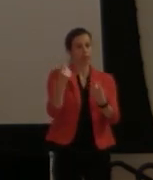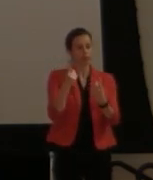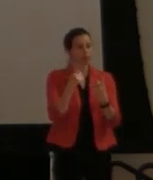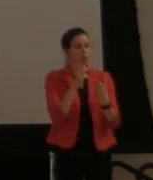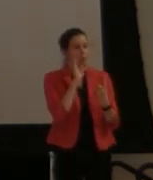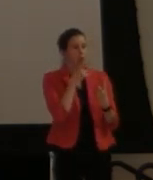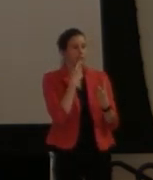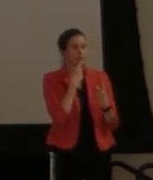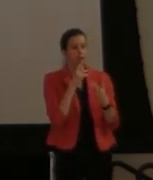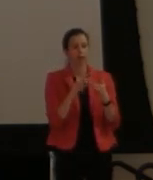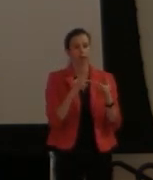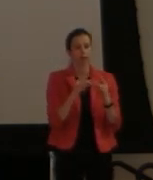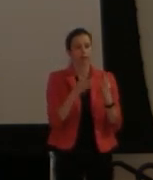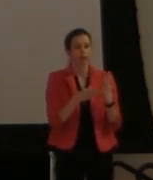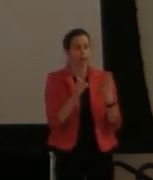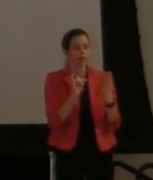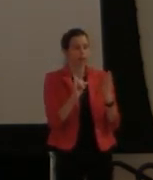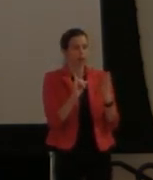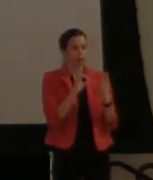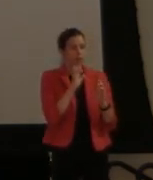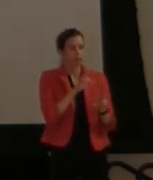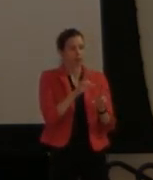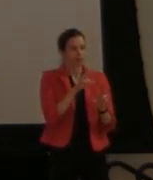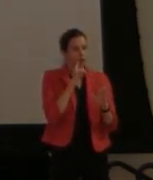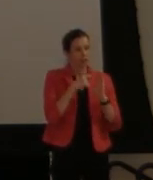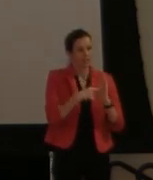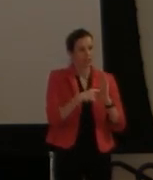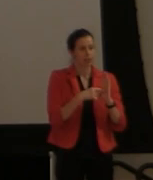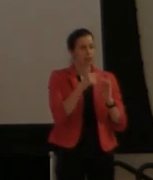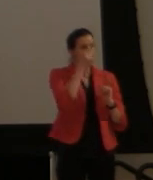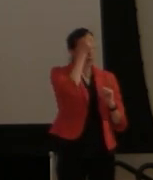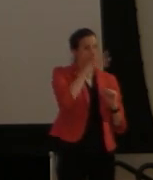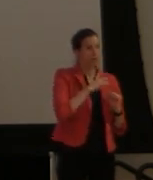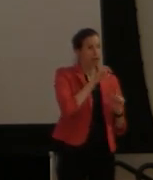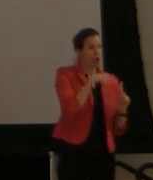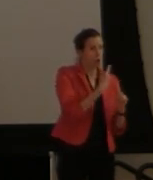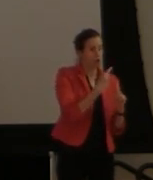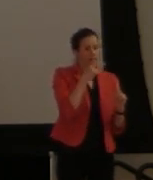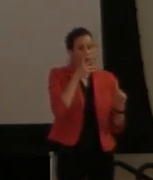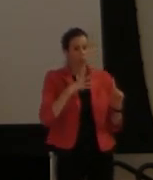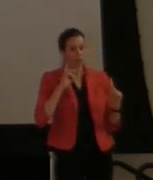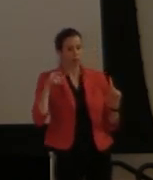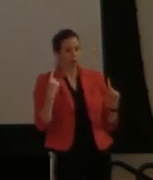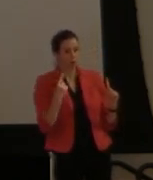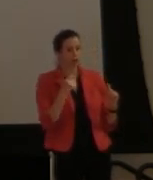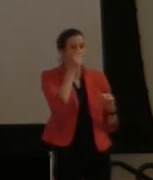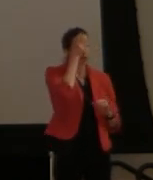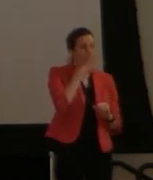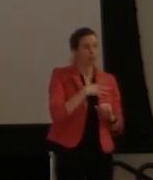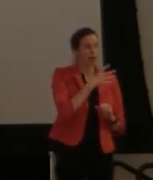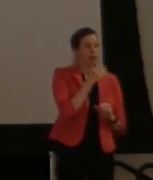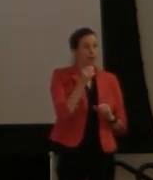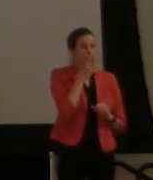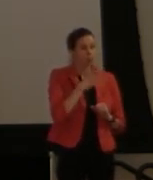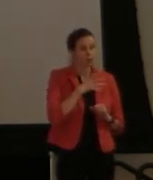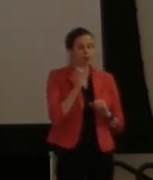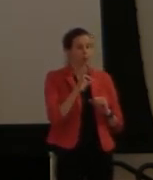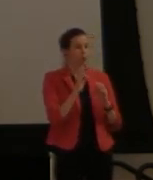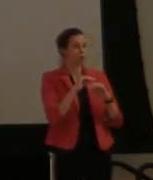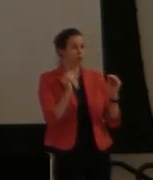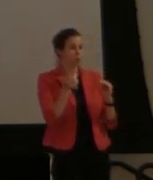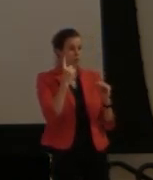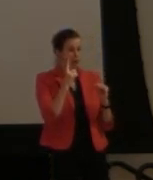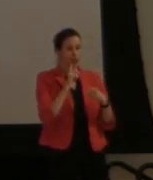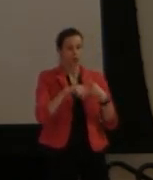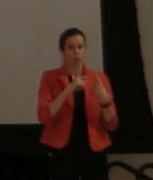say things for responses such as men only, women only, men and women, or no one. So when we're